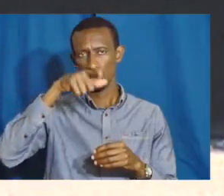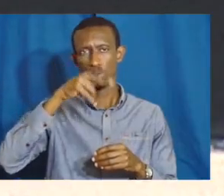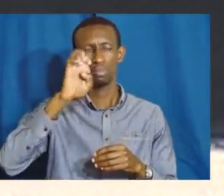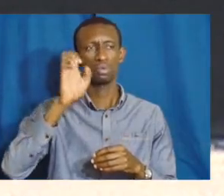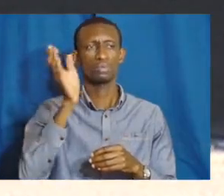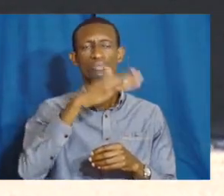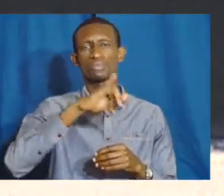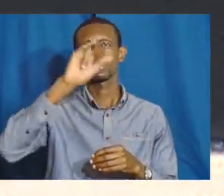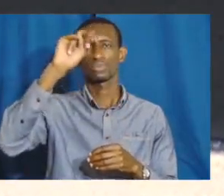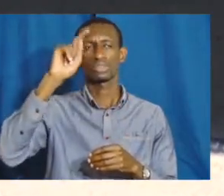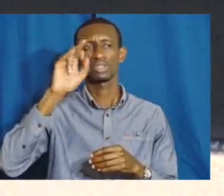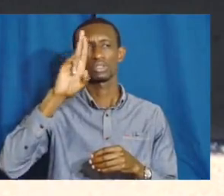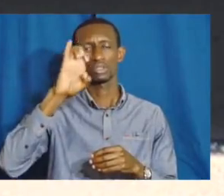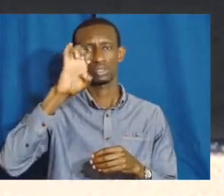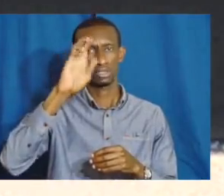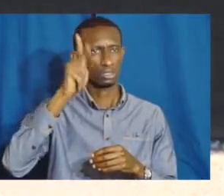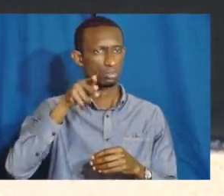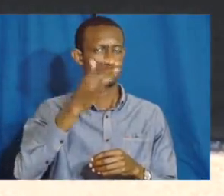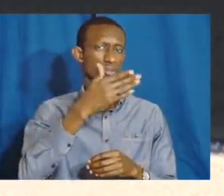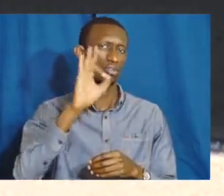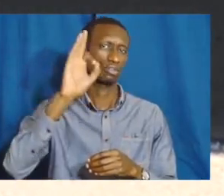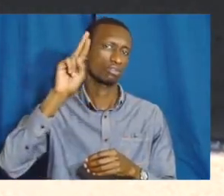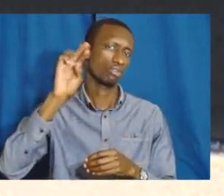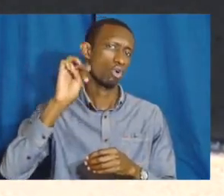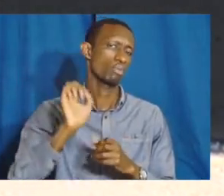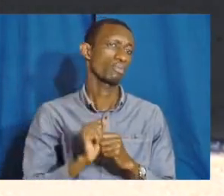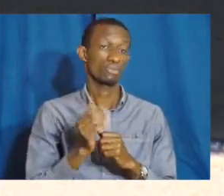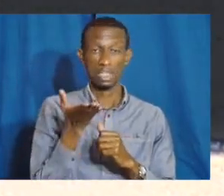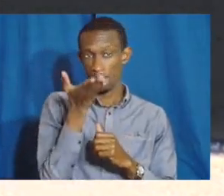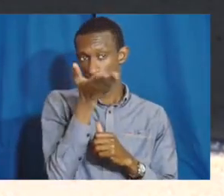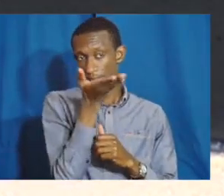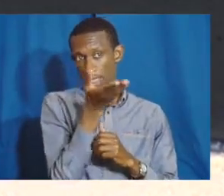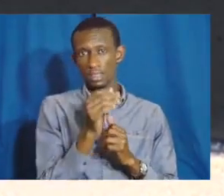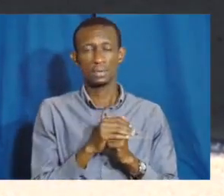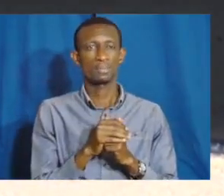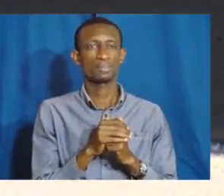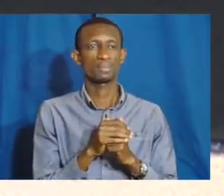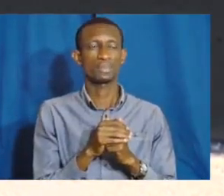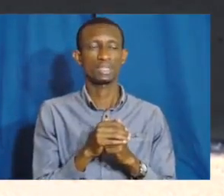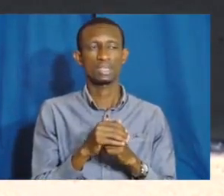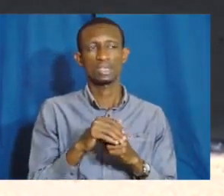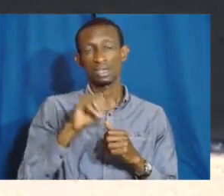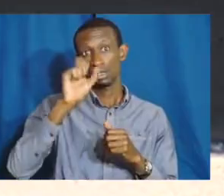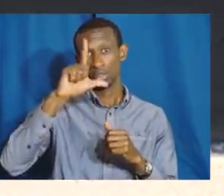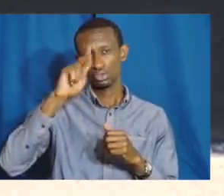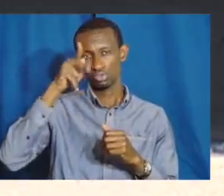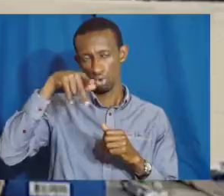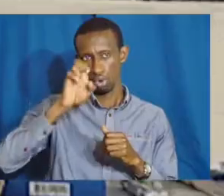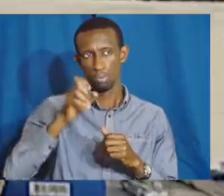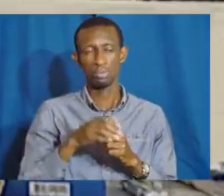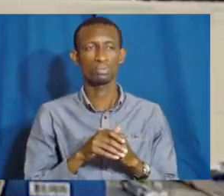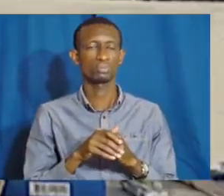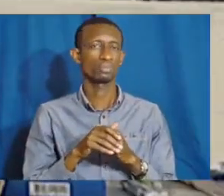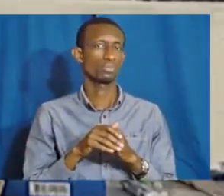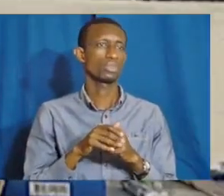and also we have intercept. It means it's an equation which is written in a way that you can see a slope from it